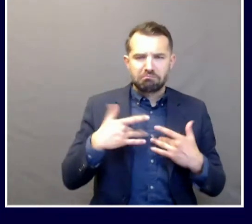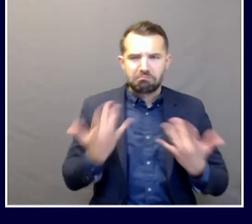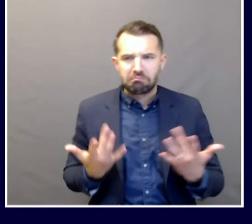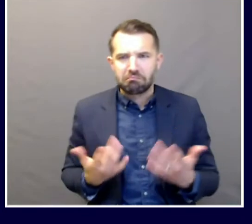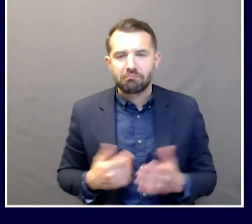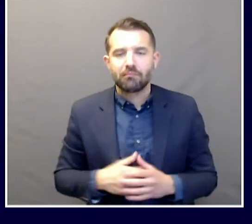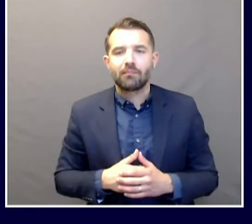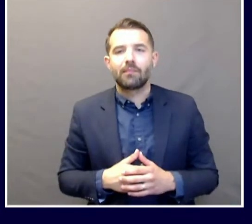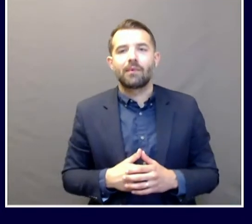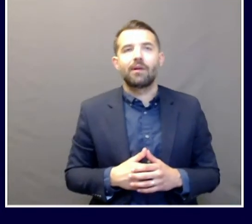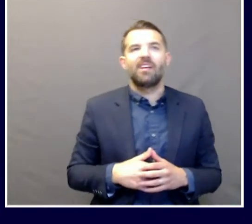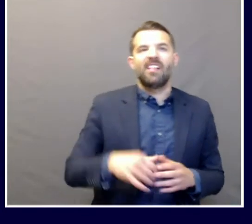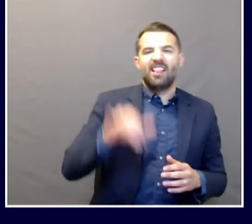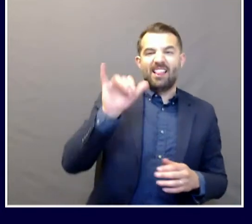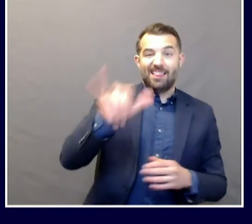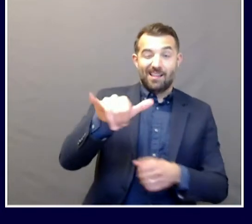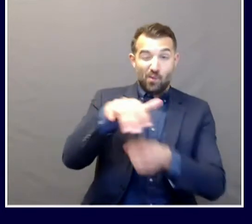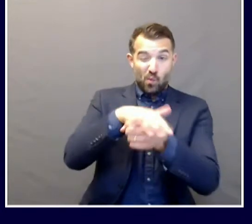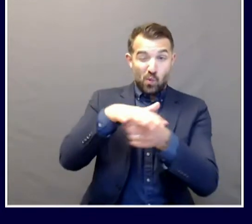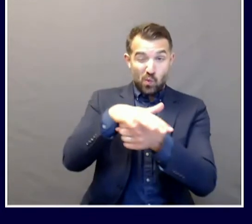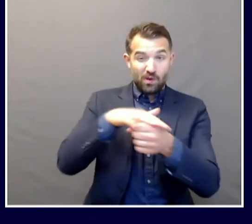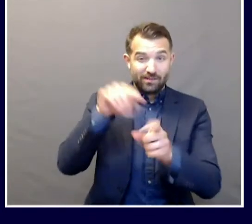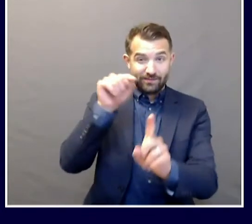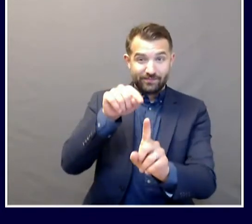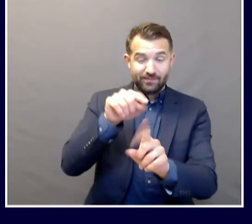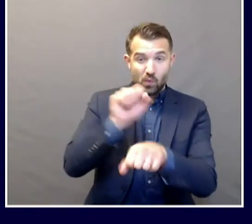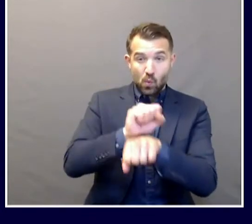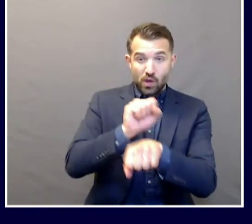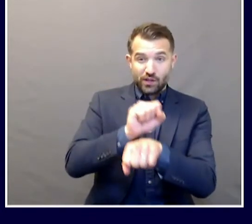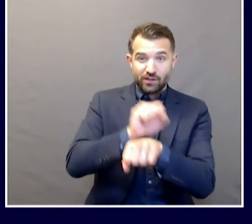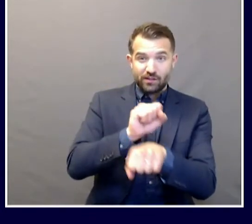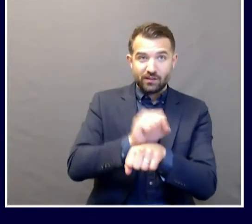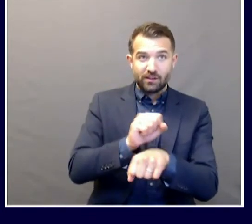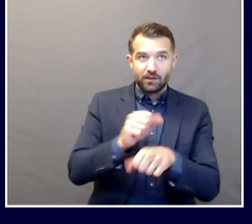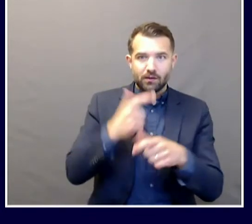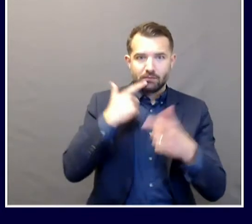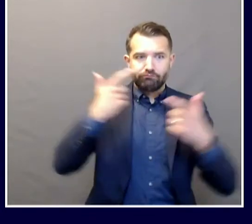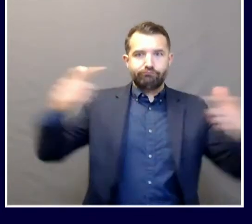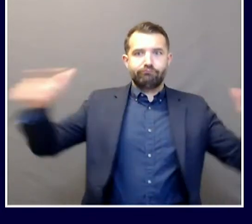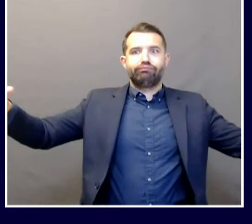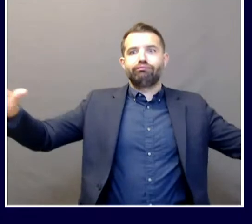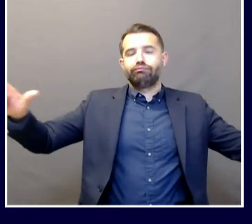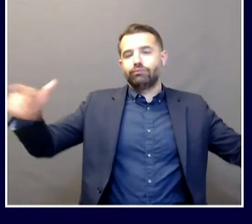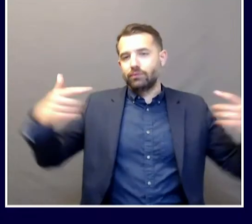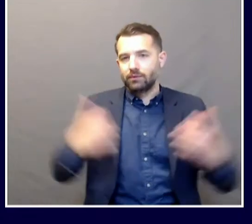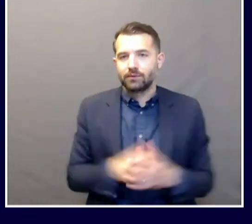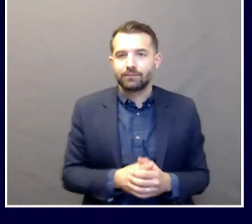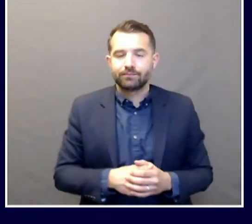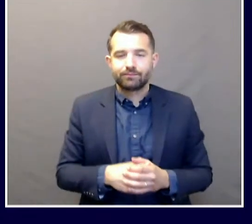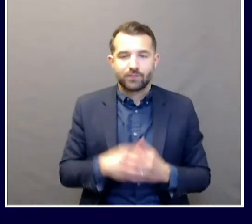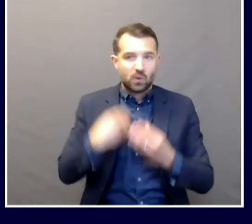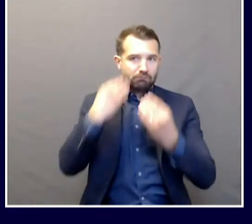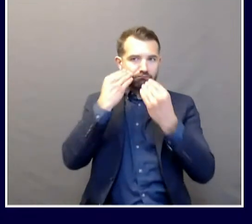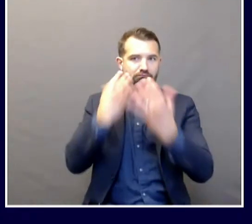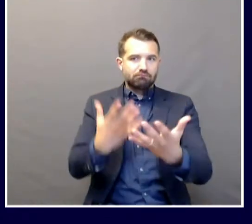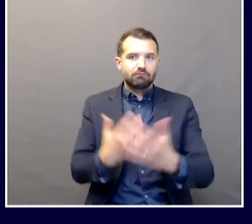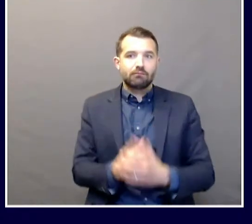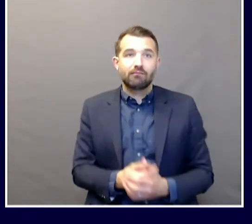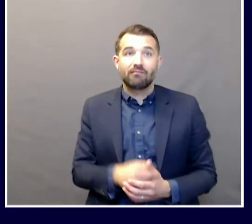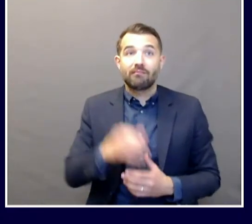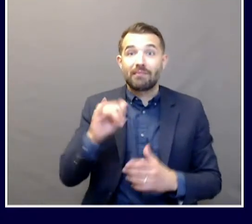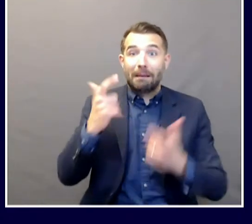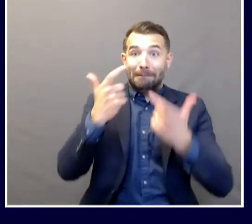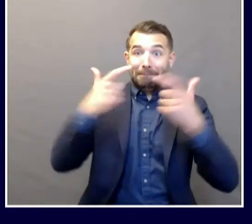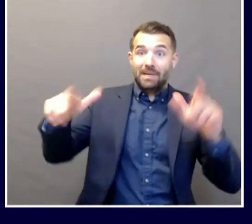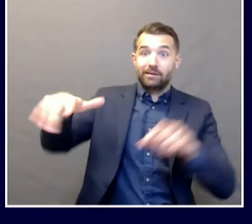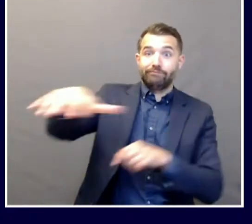there is, although we should be focused on breakthrough cases, no vaccine that's ever been created, no medicine that has